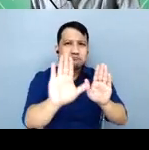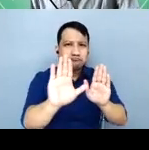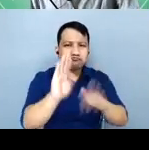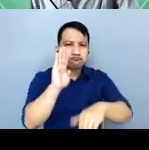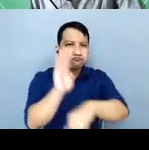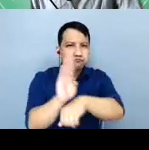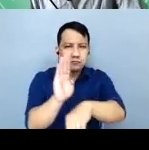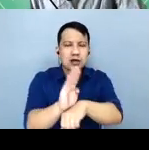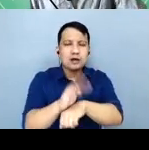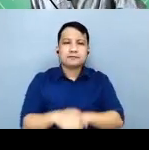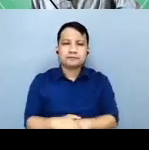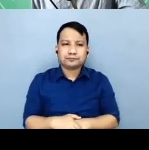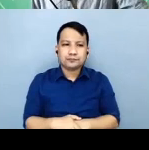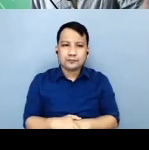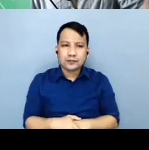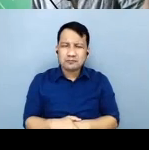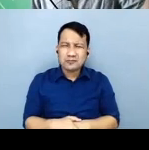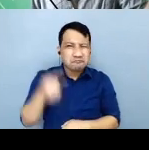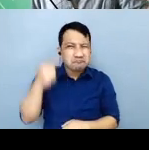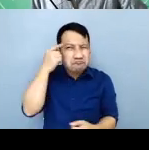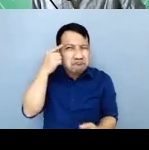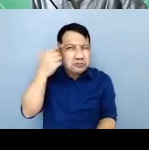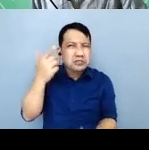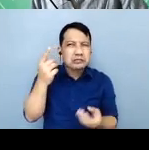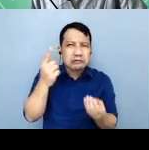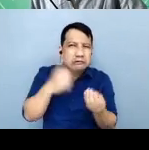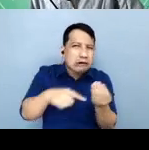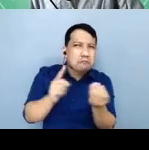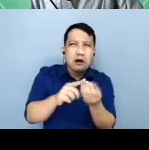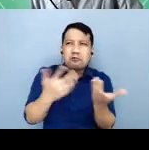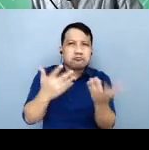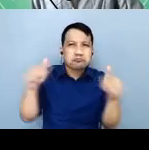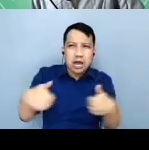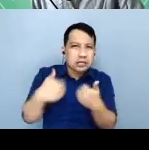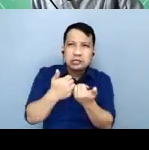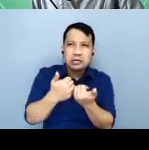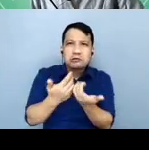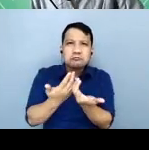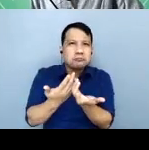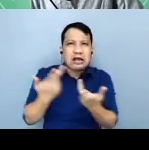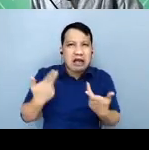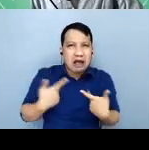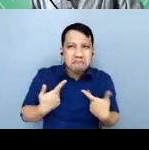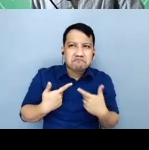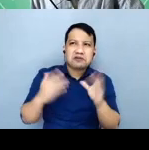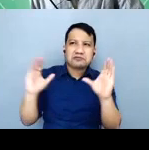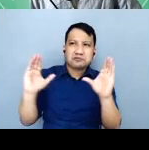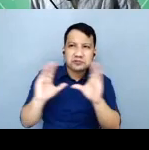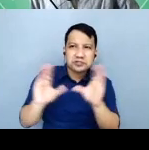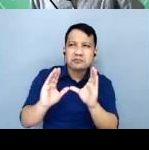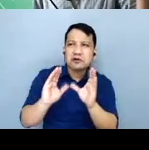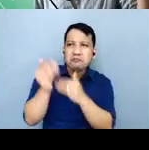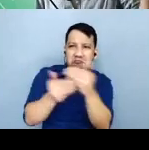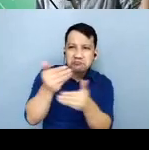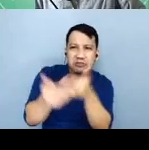this, when we think of the challenges in terms of applying for certification, applying for different processes,